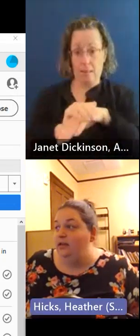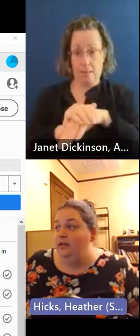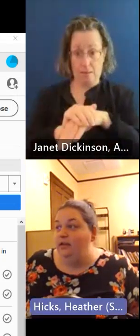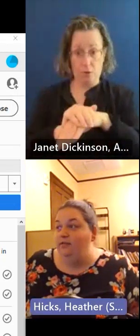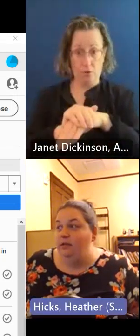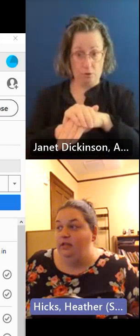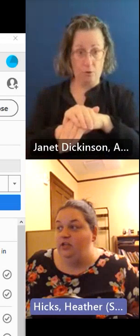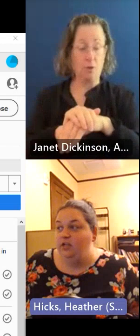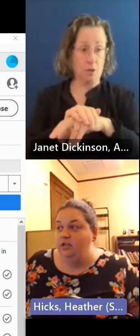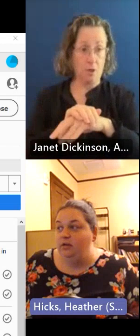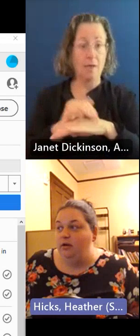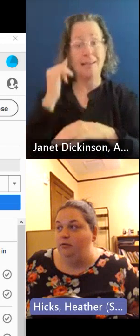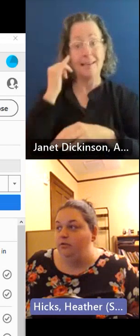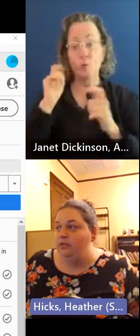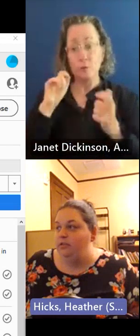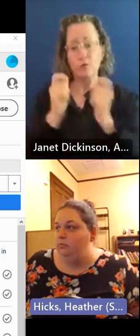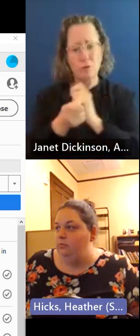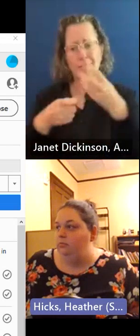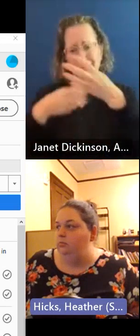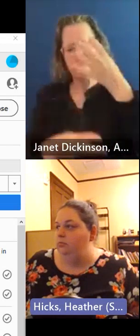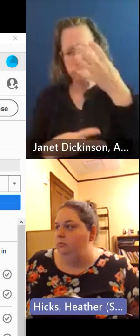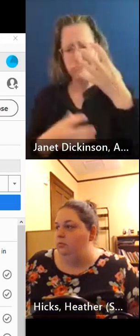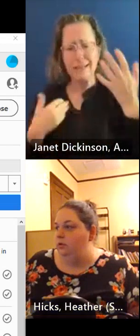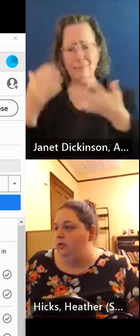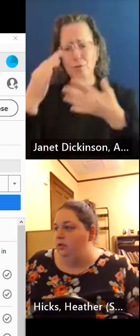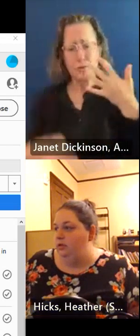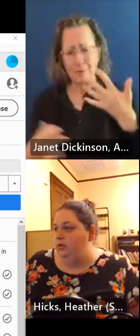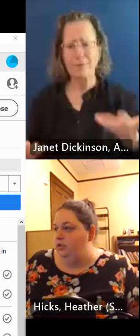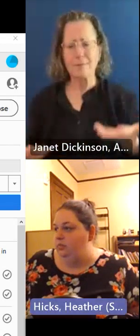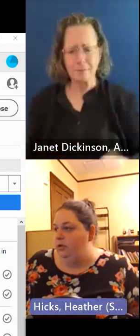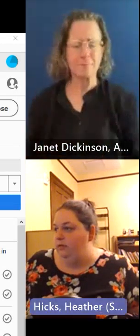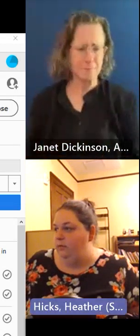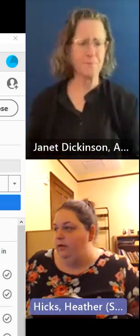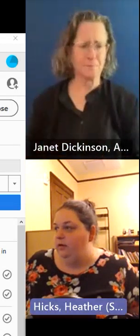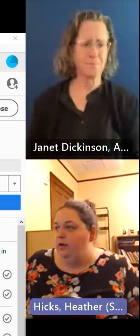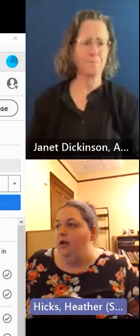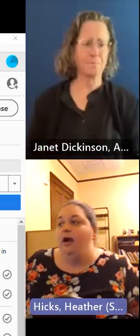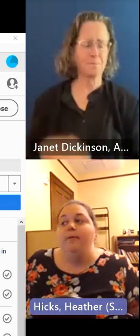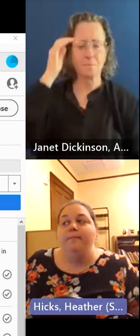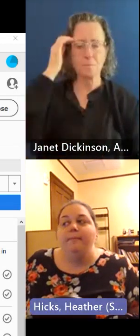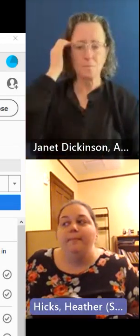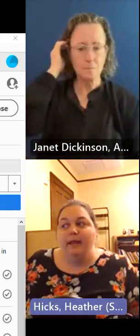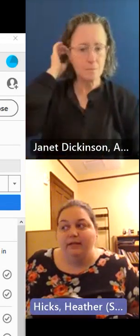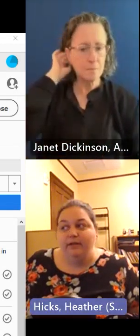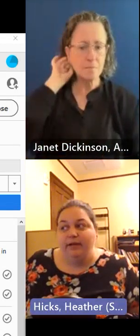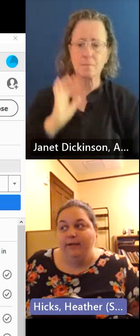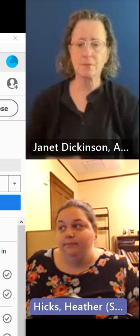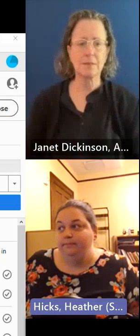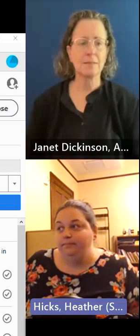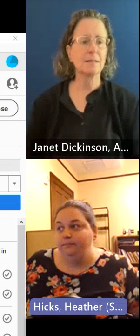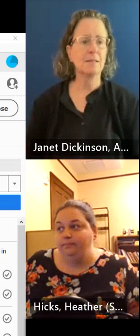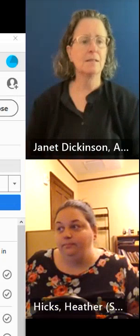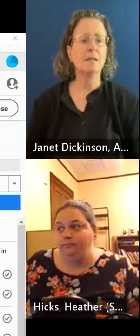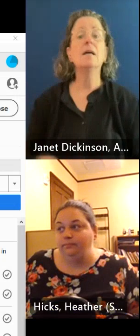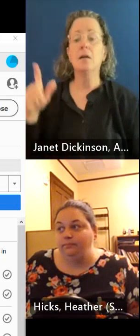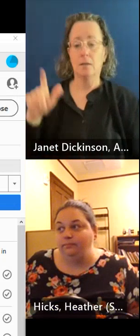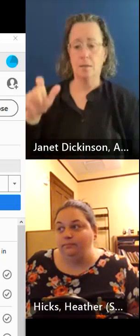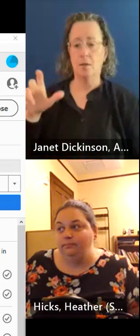Obviously, if you need to change it, there are other choices. Woo, they jump me everywhere. Then click OK.